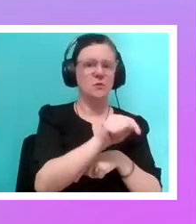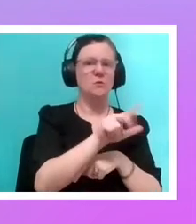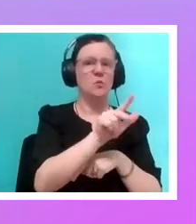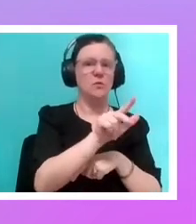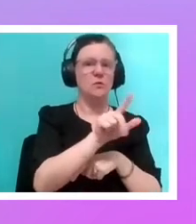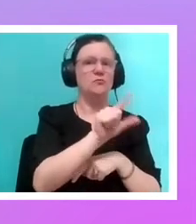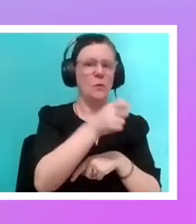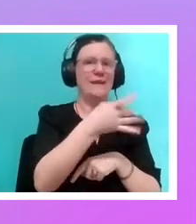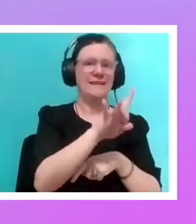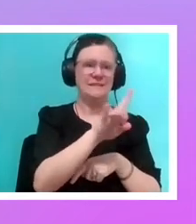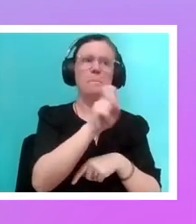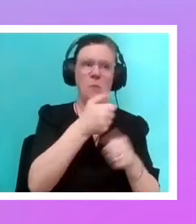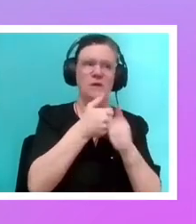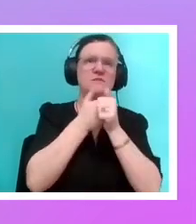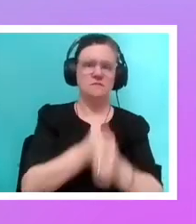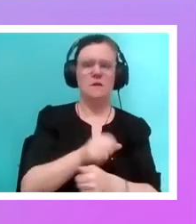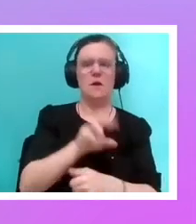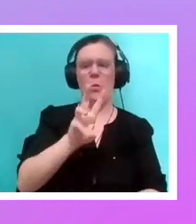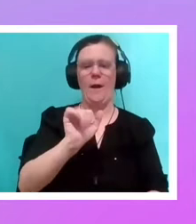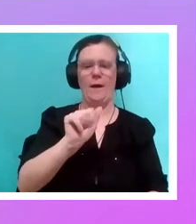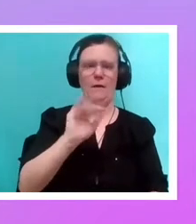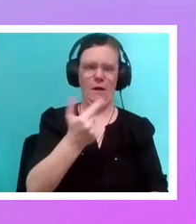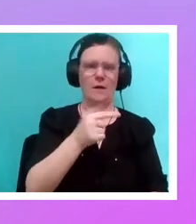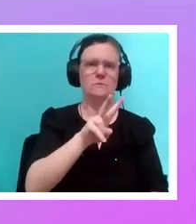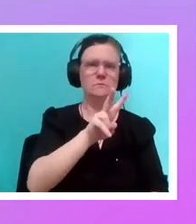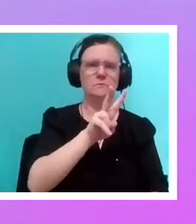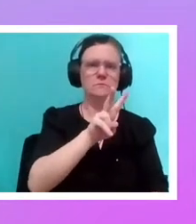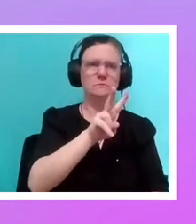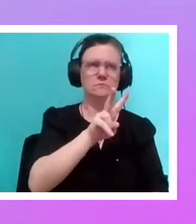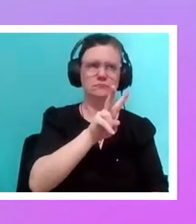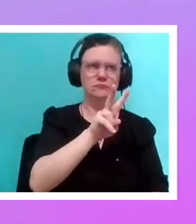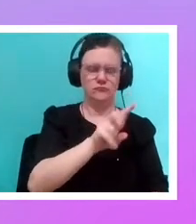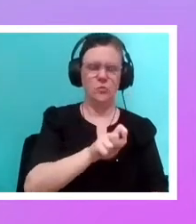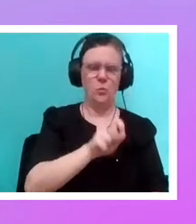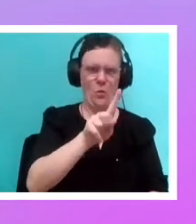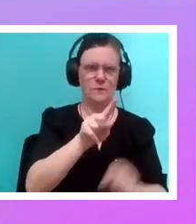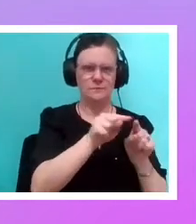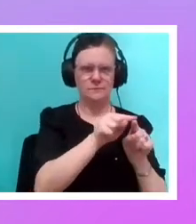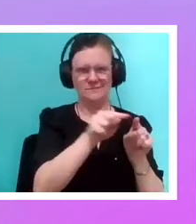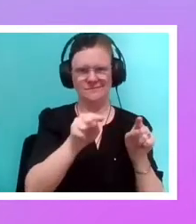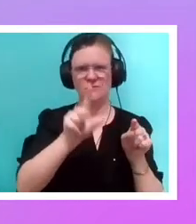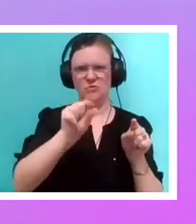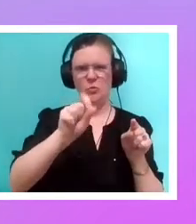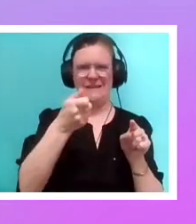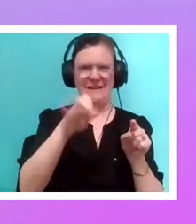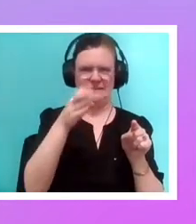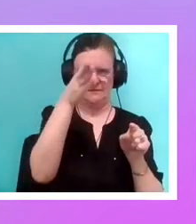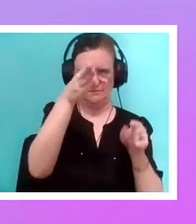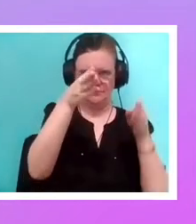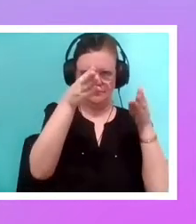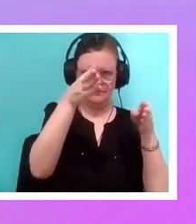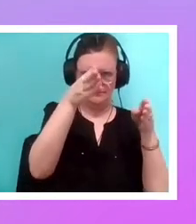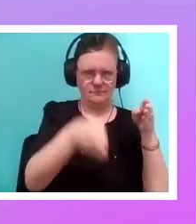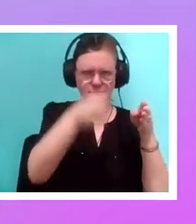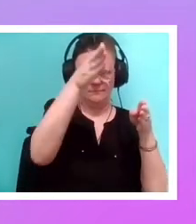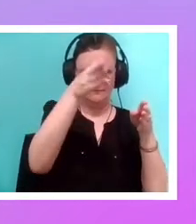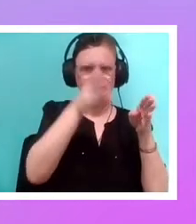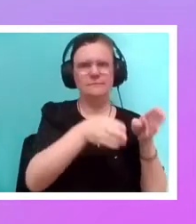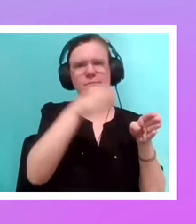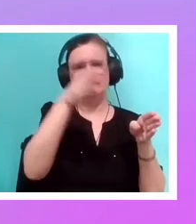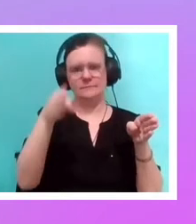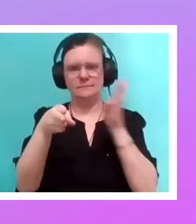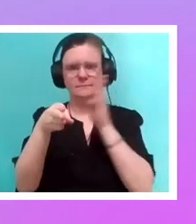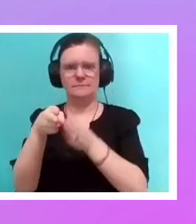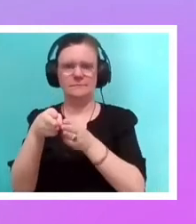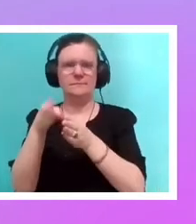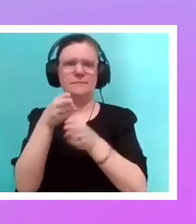2018 needed to be compliant by September 2019. existing websites and documents published before